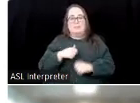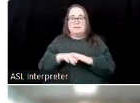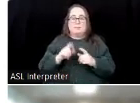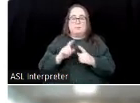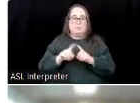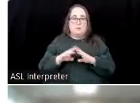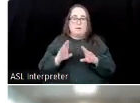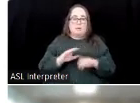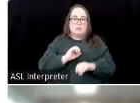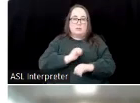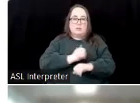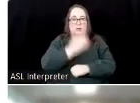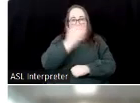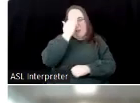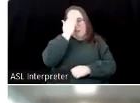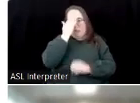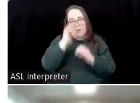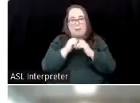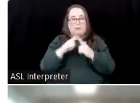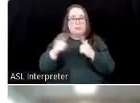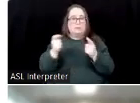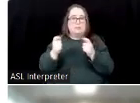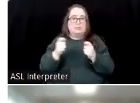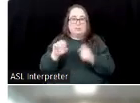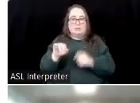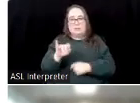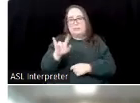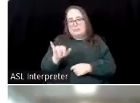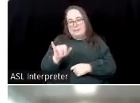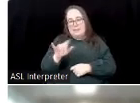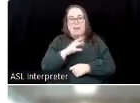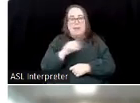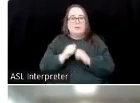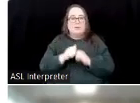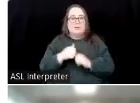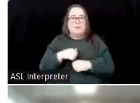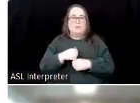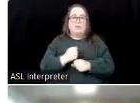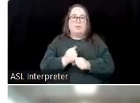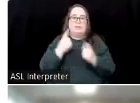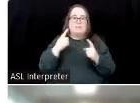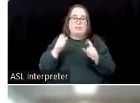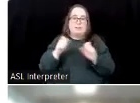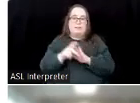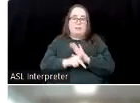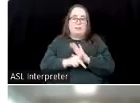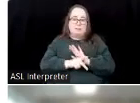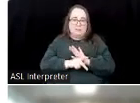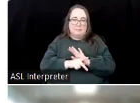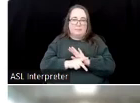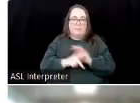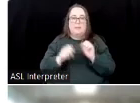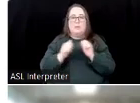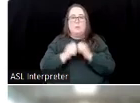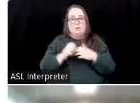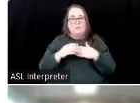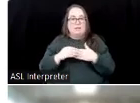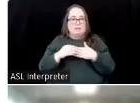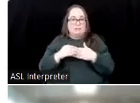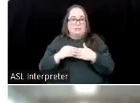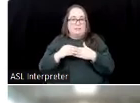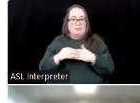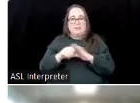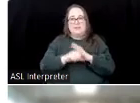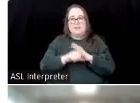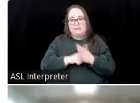housing authority knowledge on how to administer the subsidy, and together we've created effective policies with the flexibilities that state